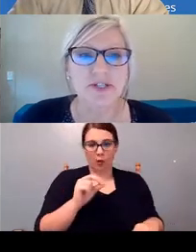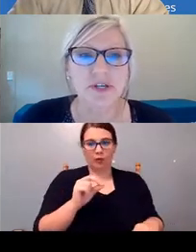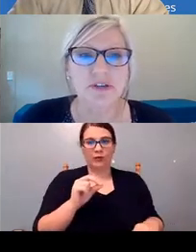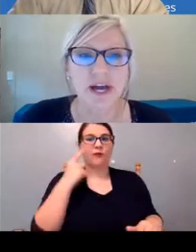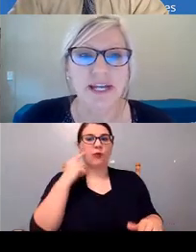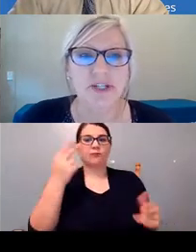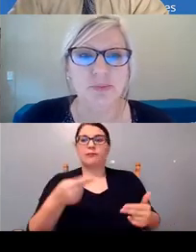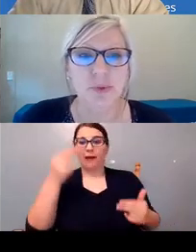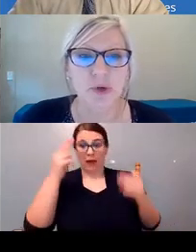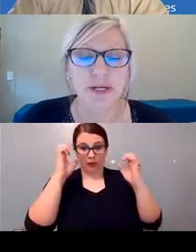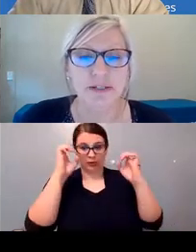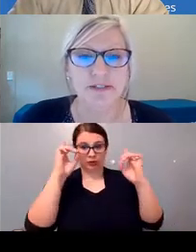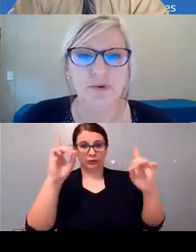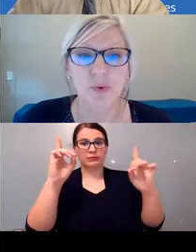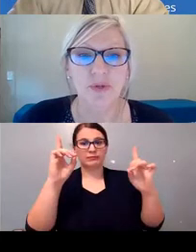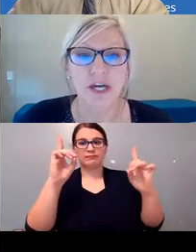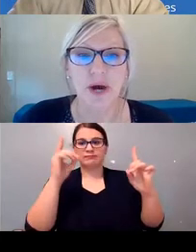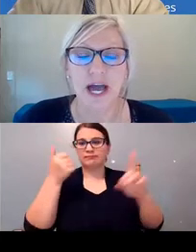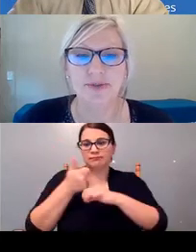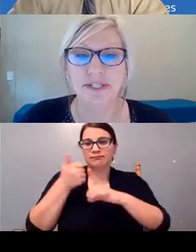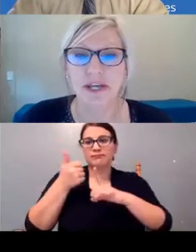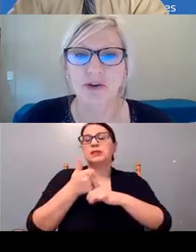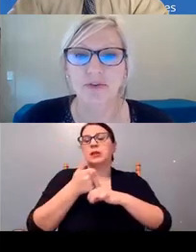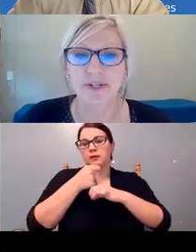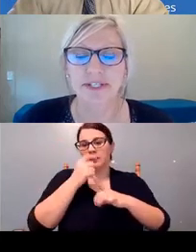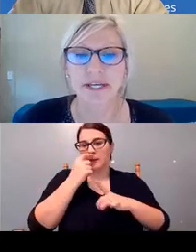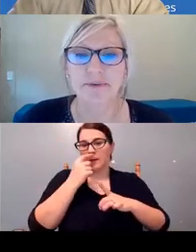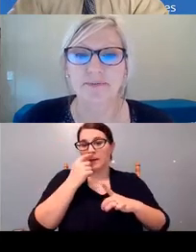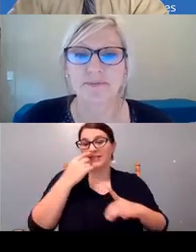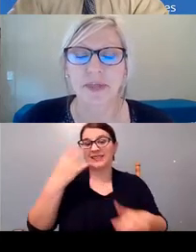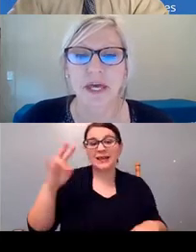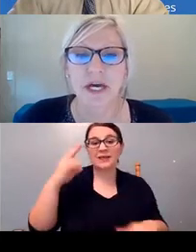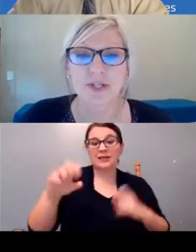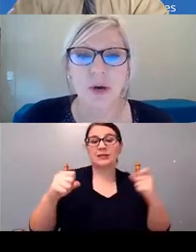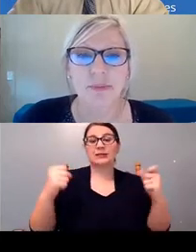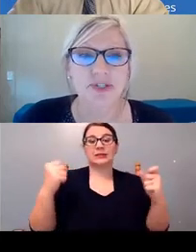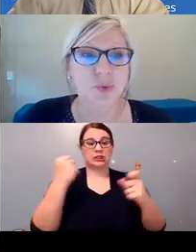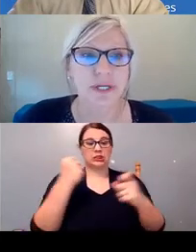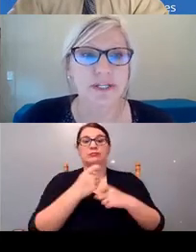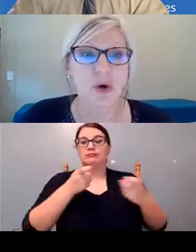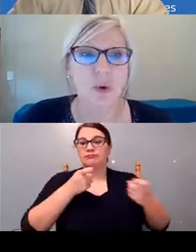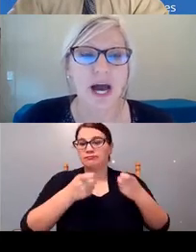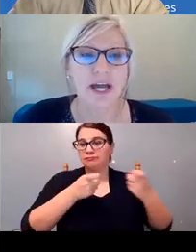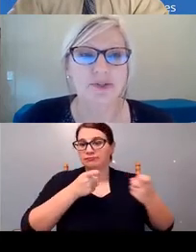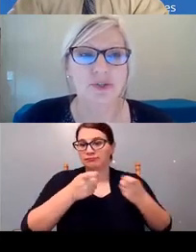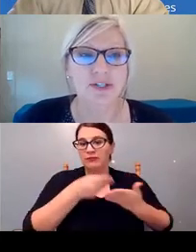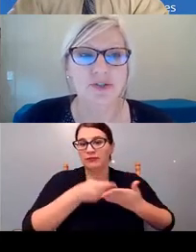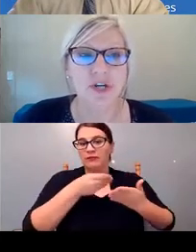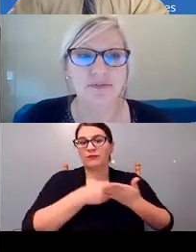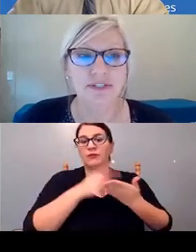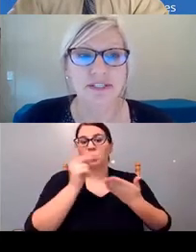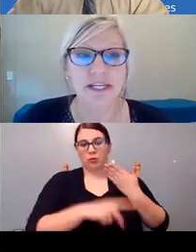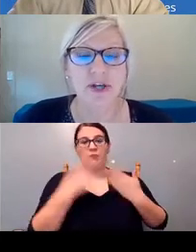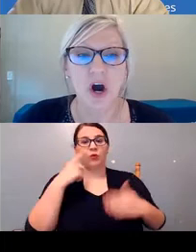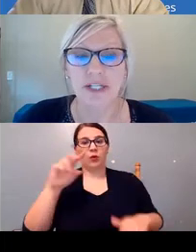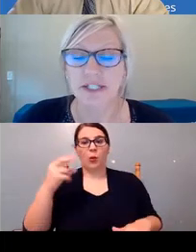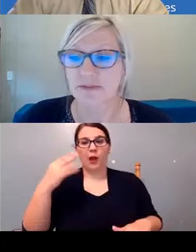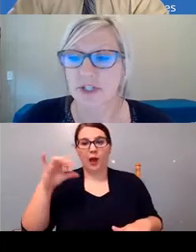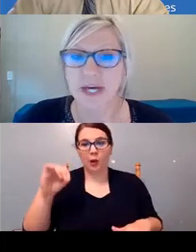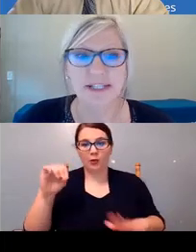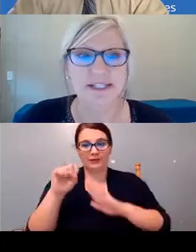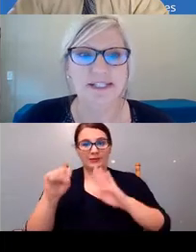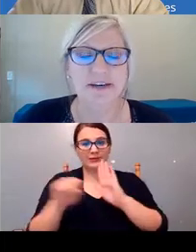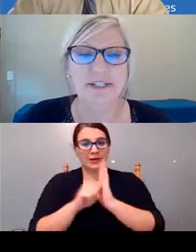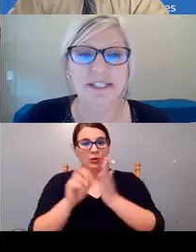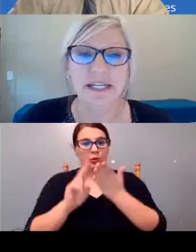years administering the financial programs for the Ohio State University. Thomas joined Ohio's Treasurer's Office in August